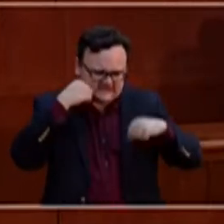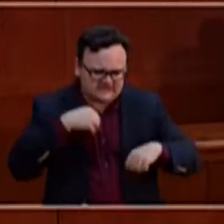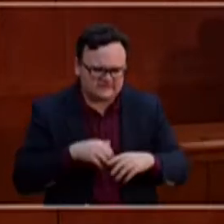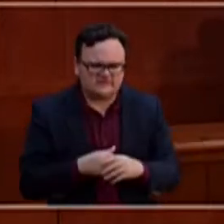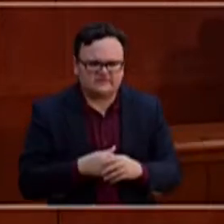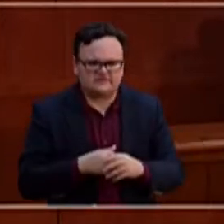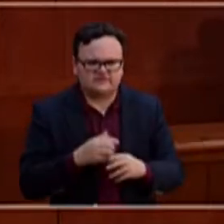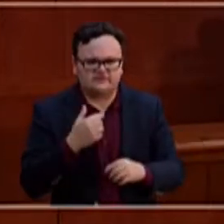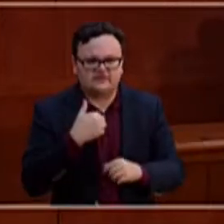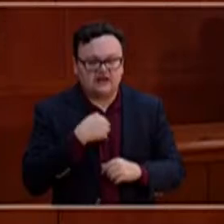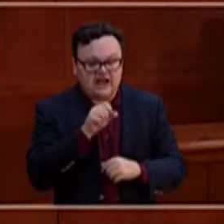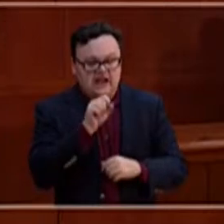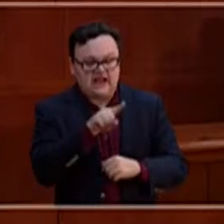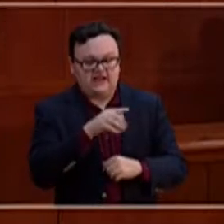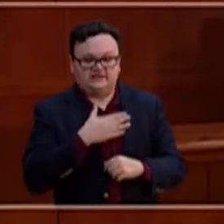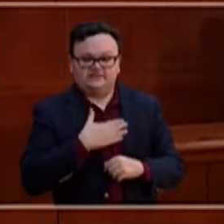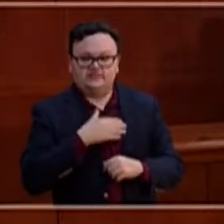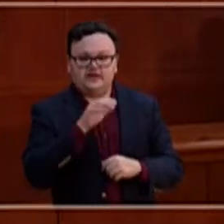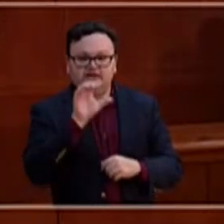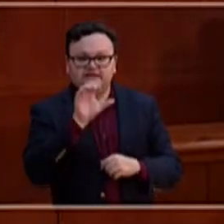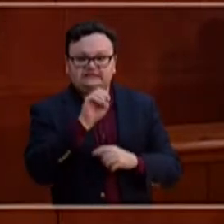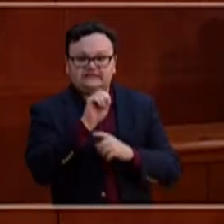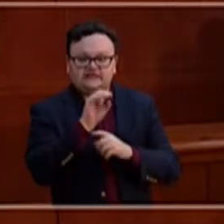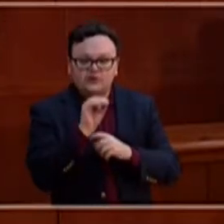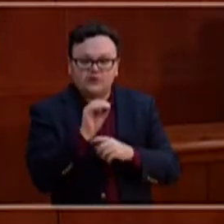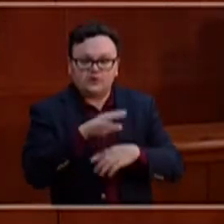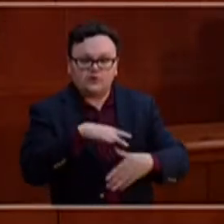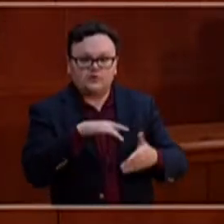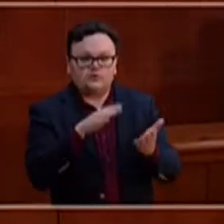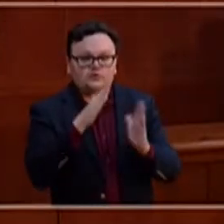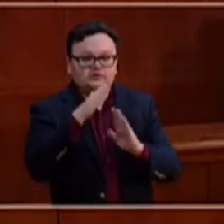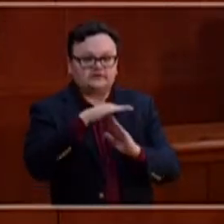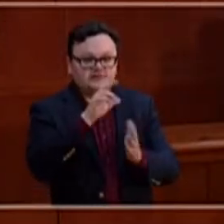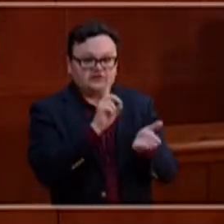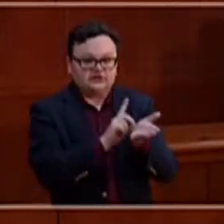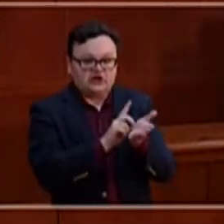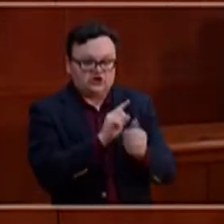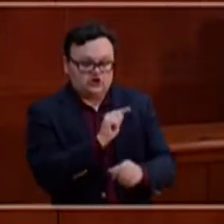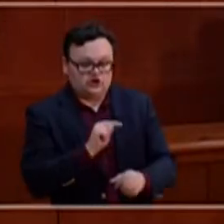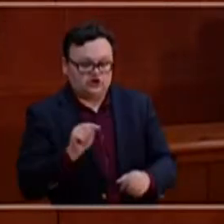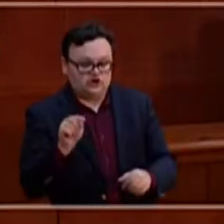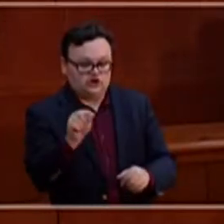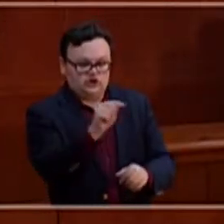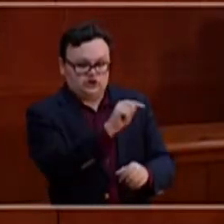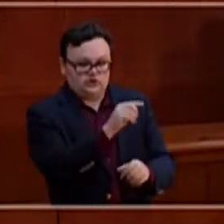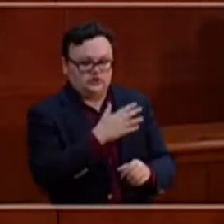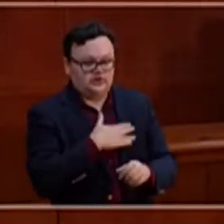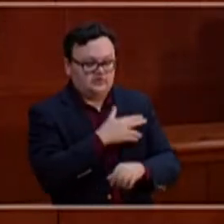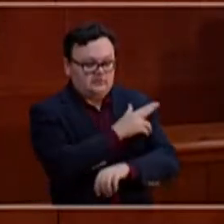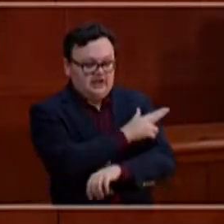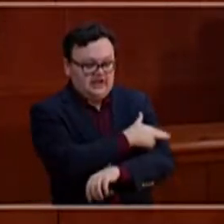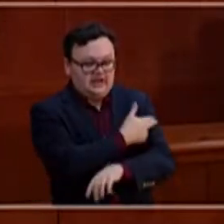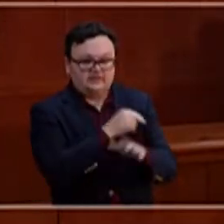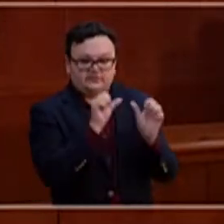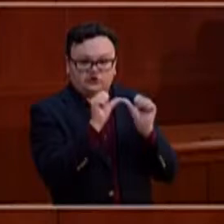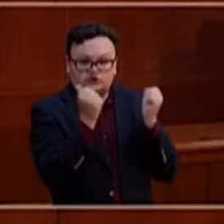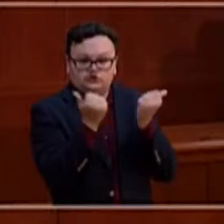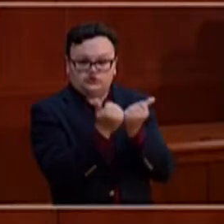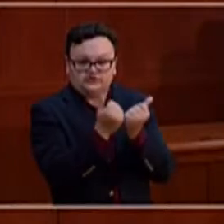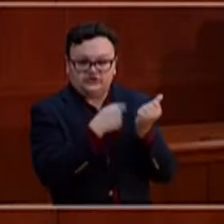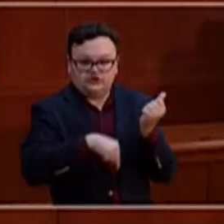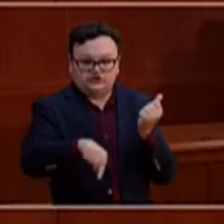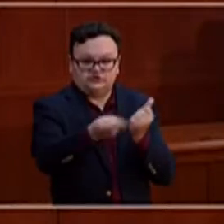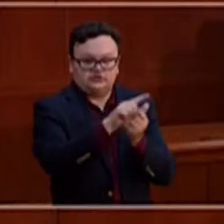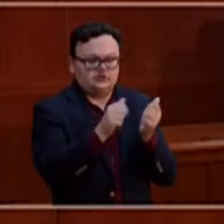of our hospitals, which, by the way, we're only about, my hospital association, the majority of our hospitals do